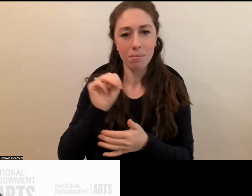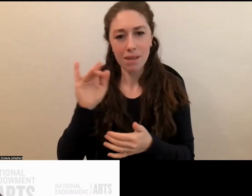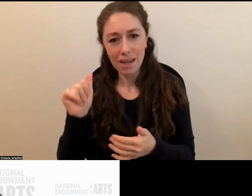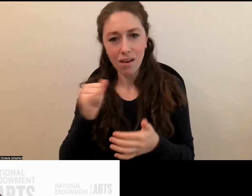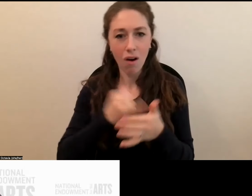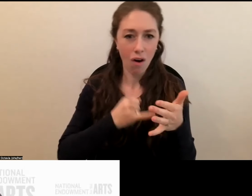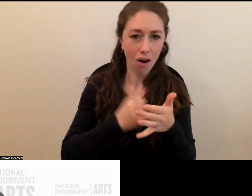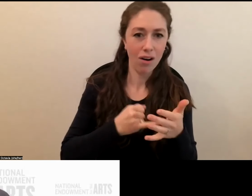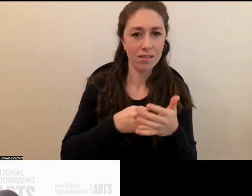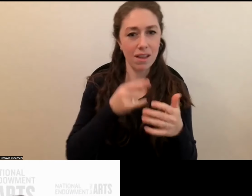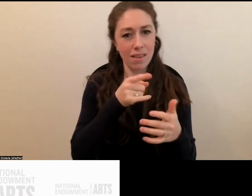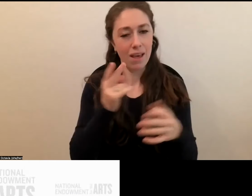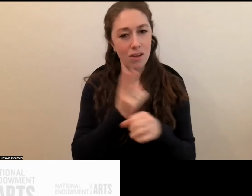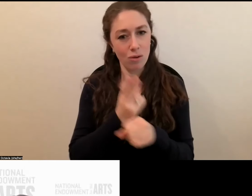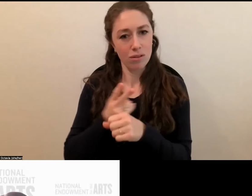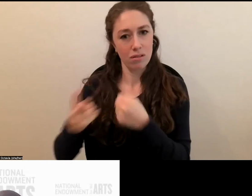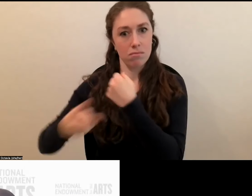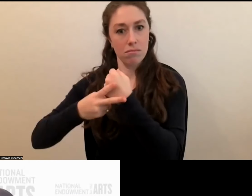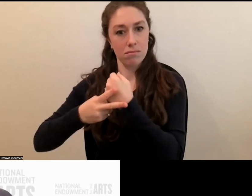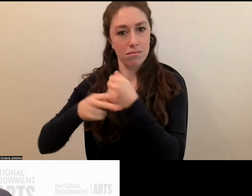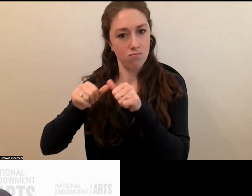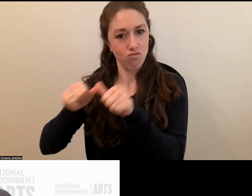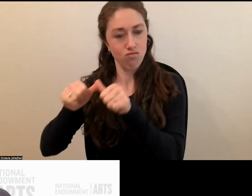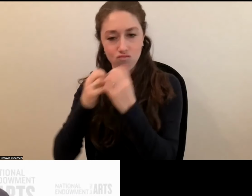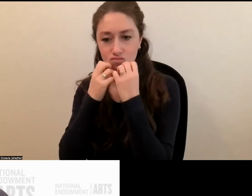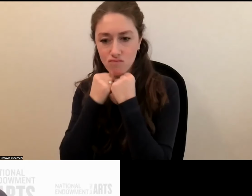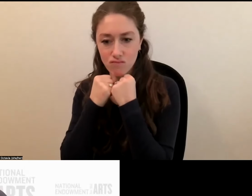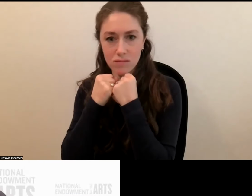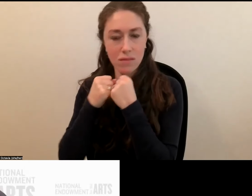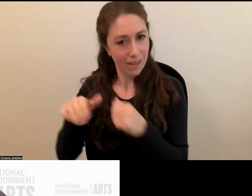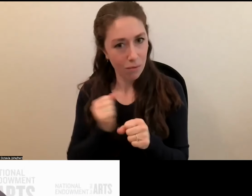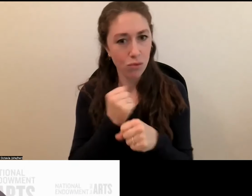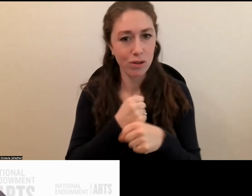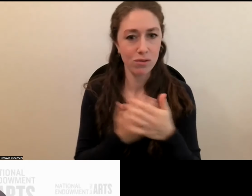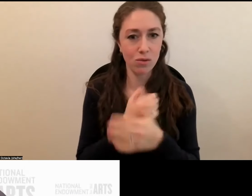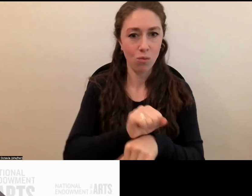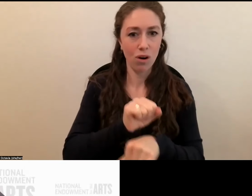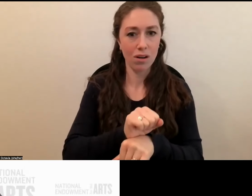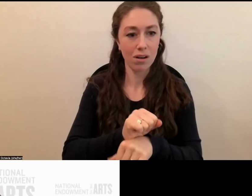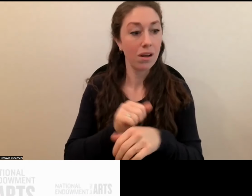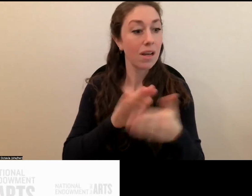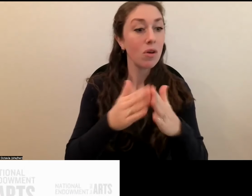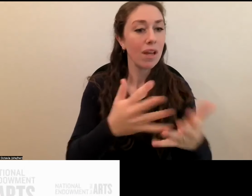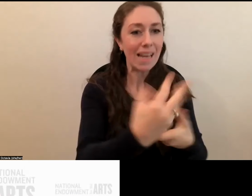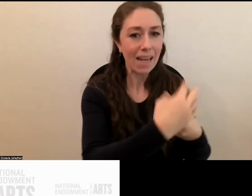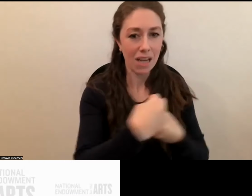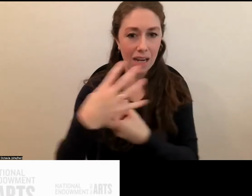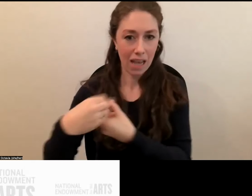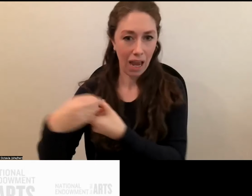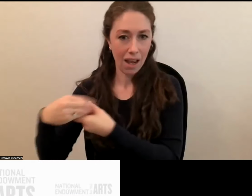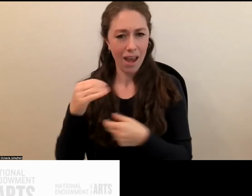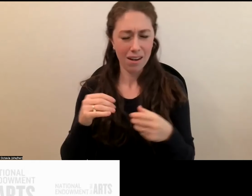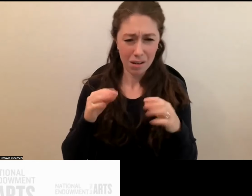use archival materials and preservation practices to produce new work, engage their communities, and also represent vital voices